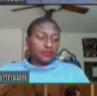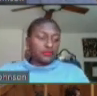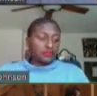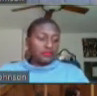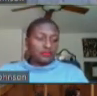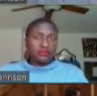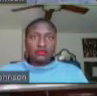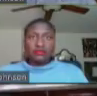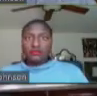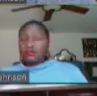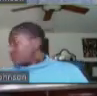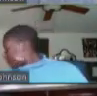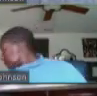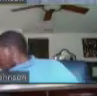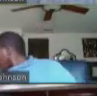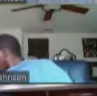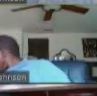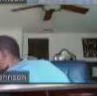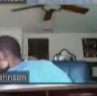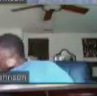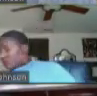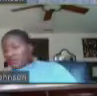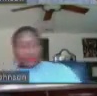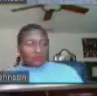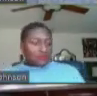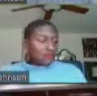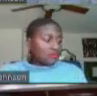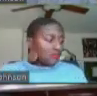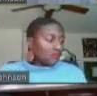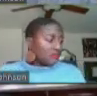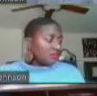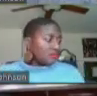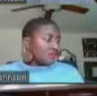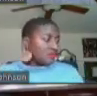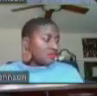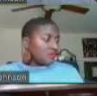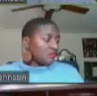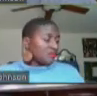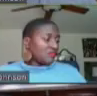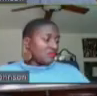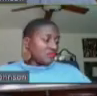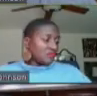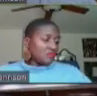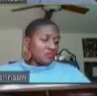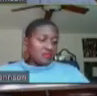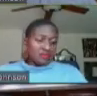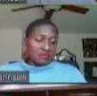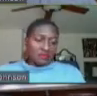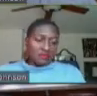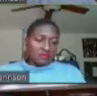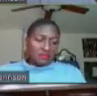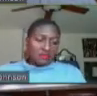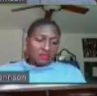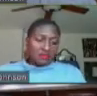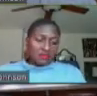sorry? Can I speak to that motion quickly? Yeah, go ahead. At the last time that there was a board turnover, I